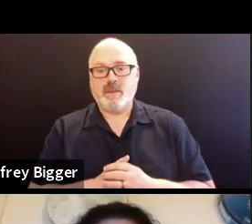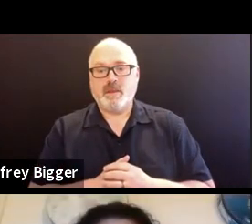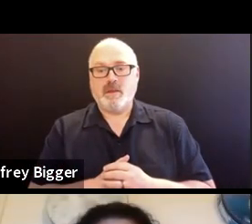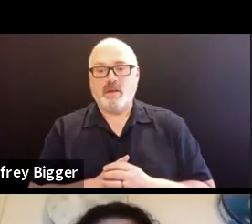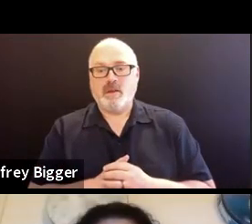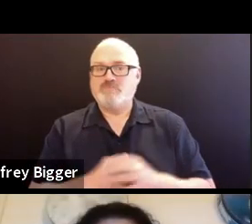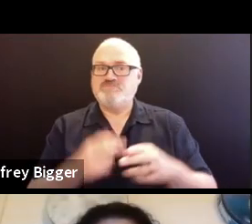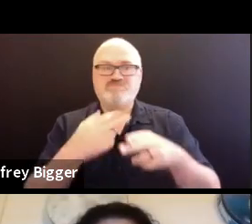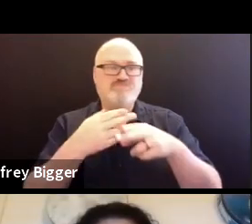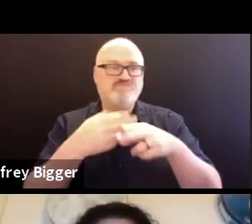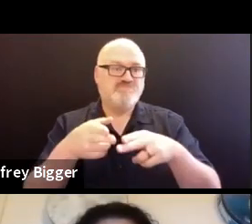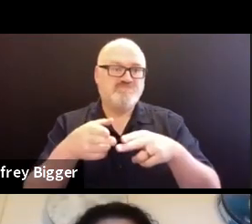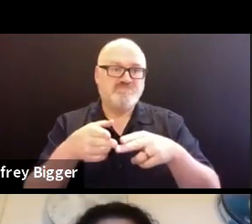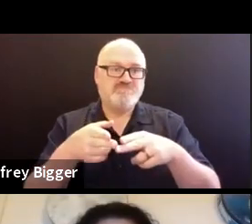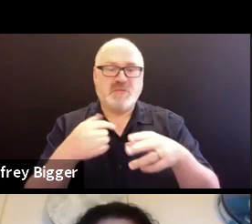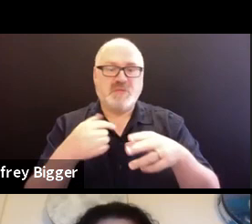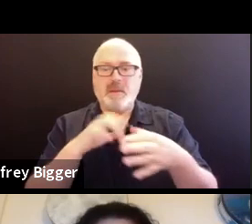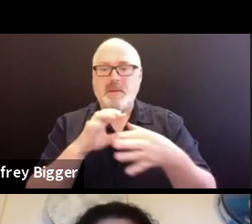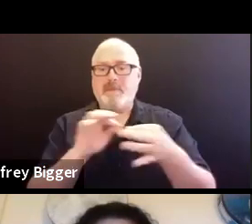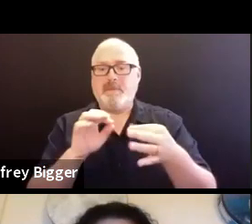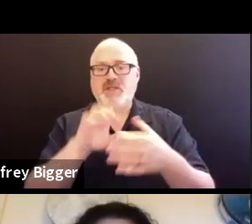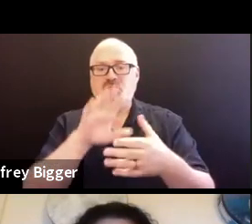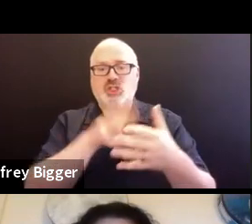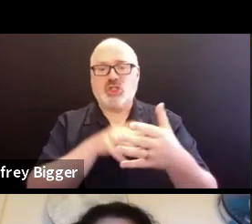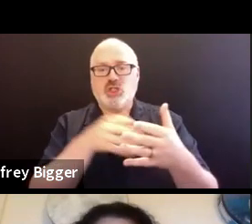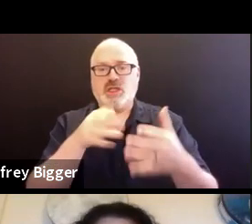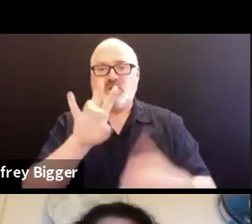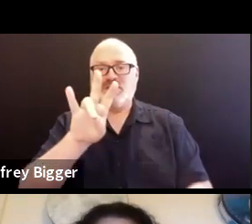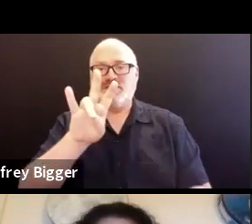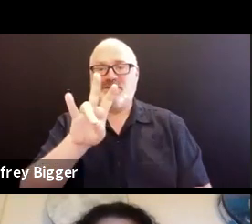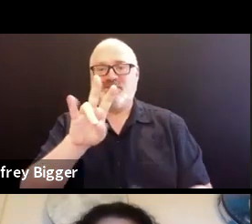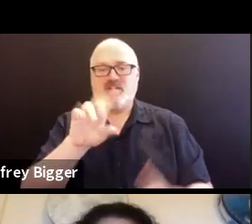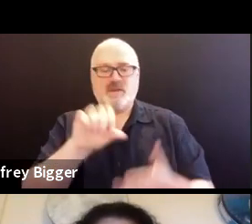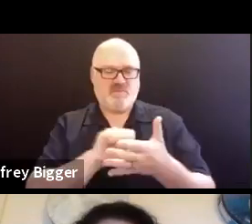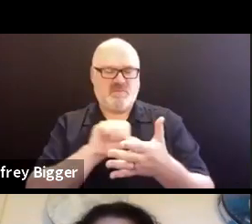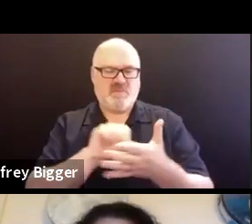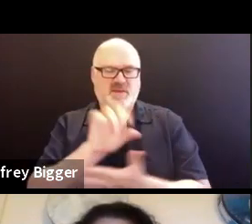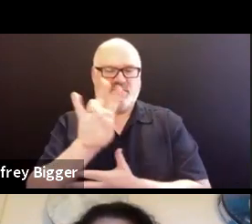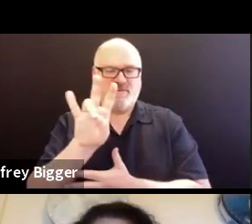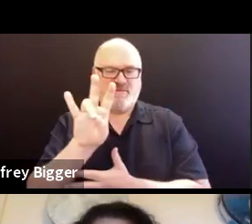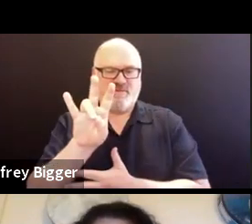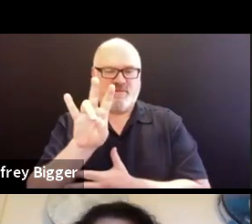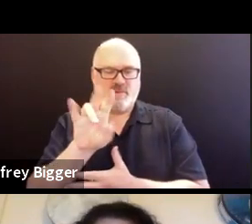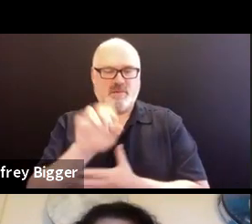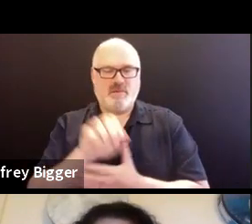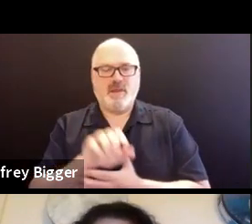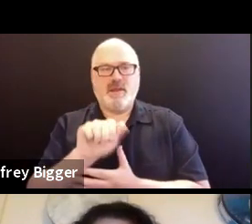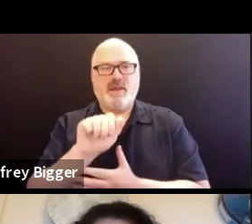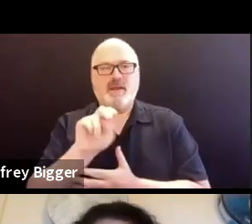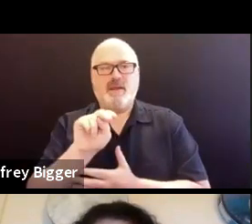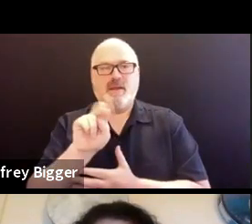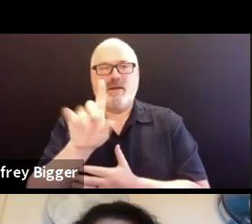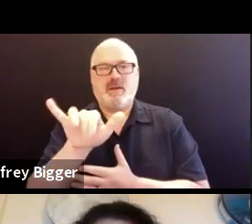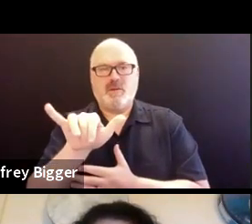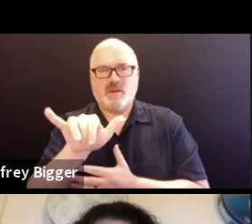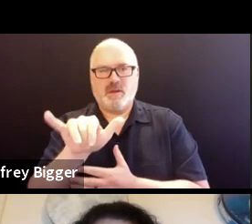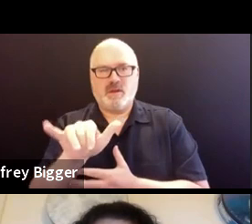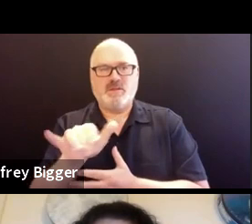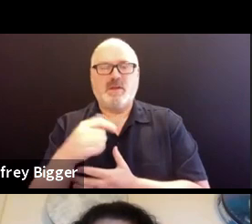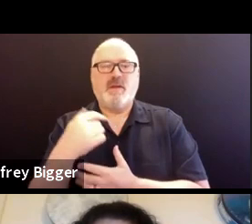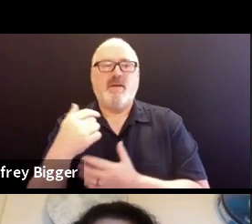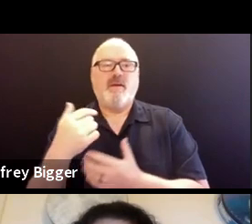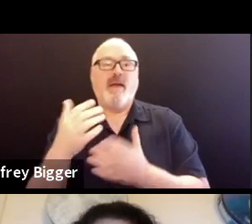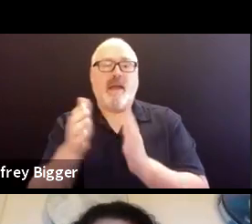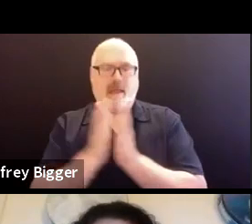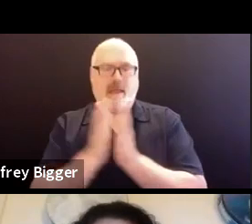Really quickly, I'll mention table 7 on page 7. Andy certainly has asked